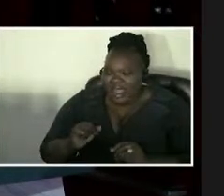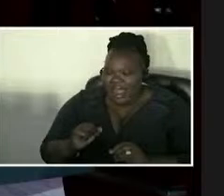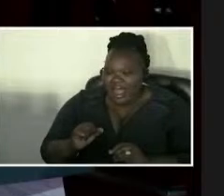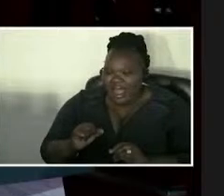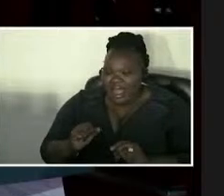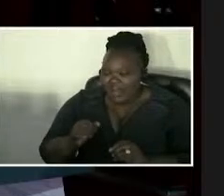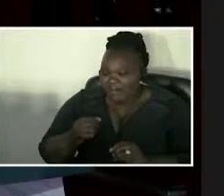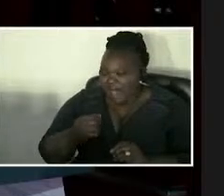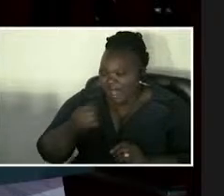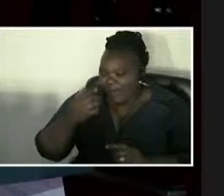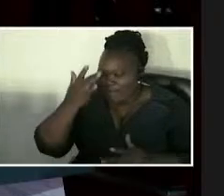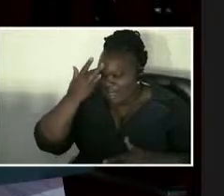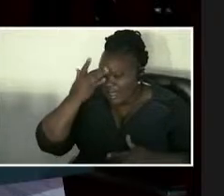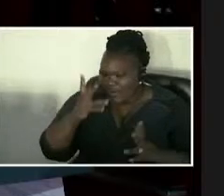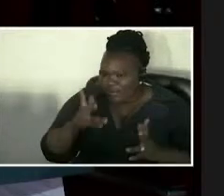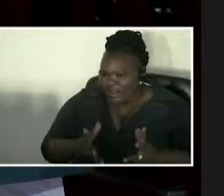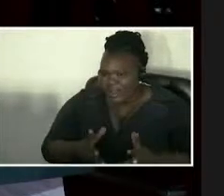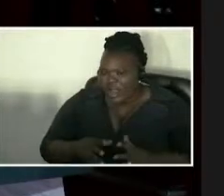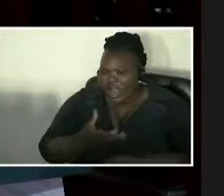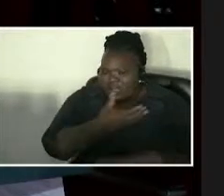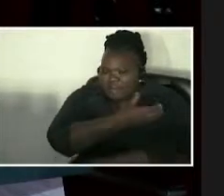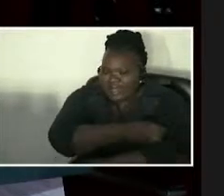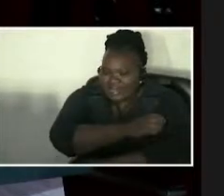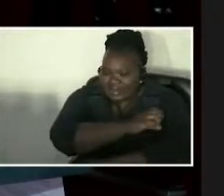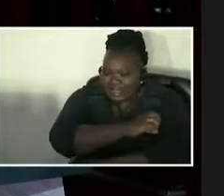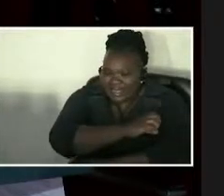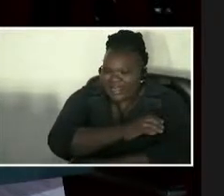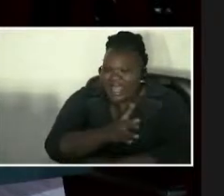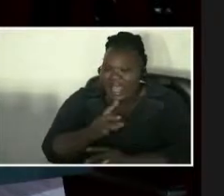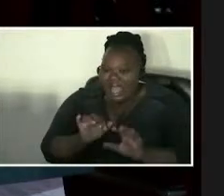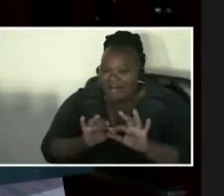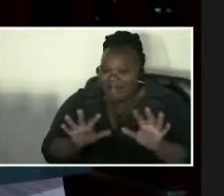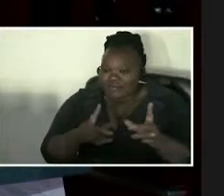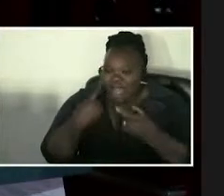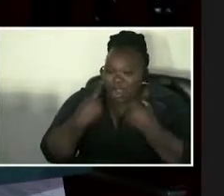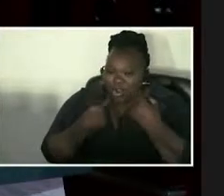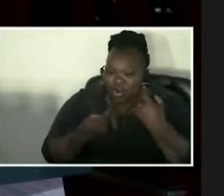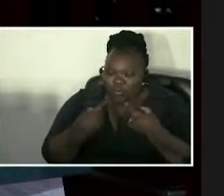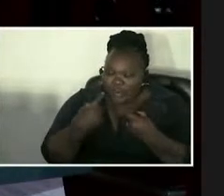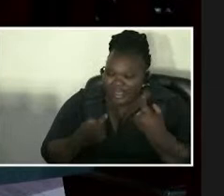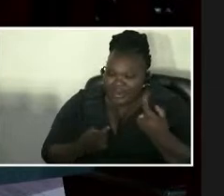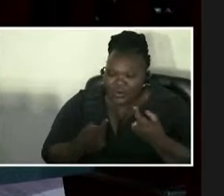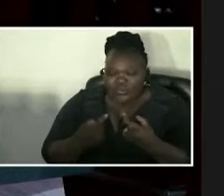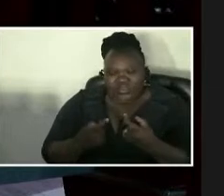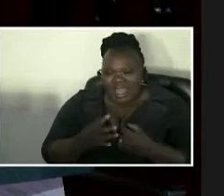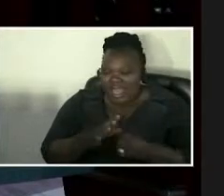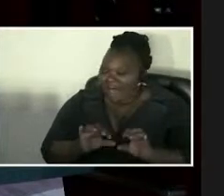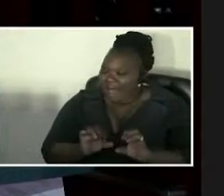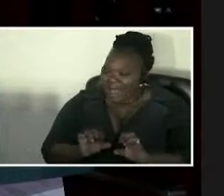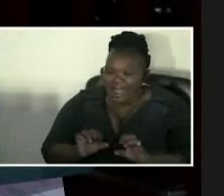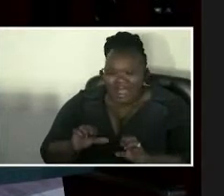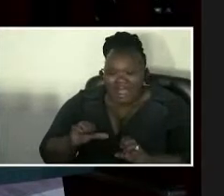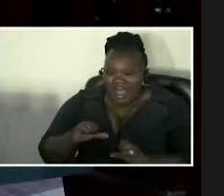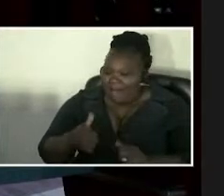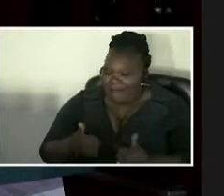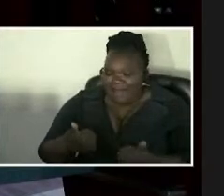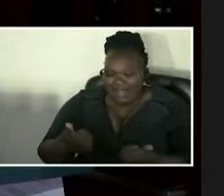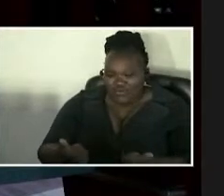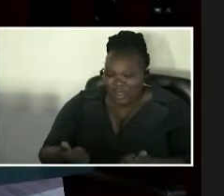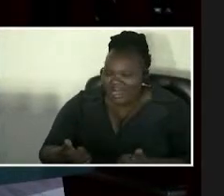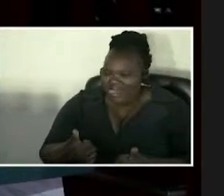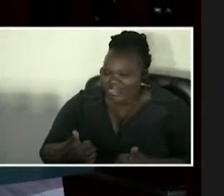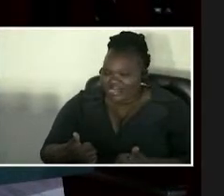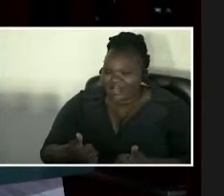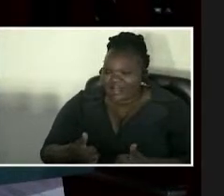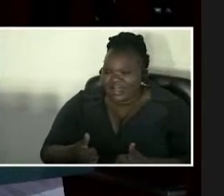staff of their local hospital or clinics they will complain about being mistreated or ignored when they need help the